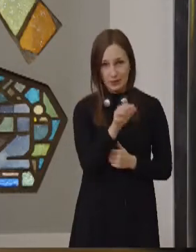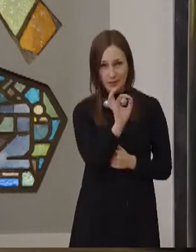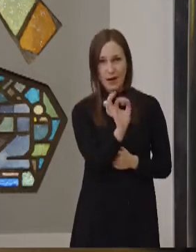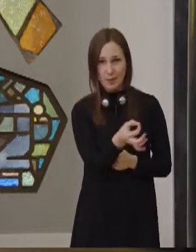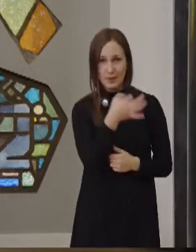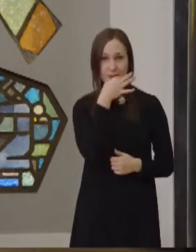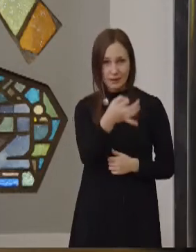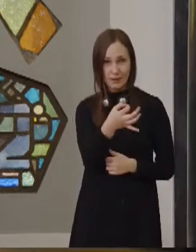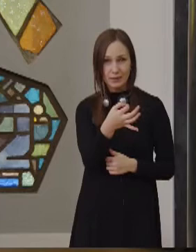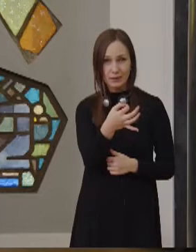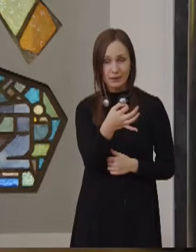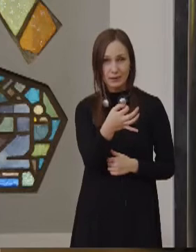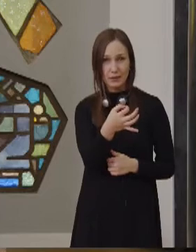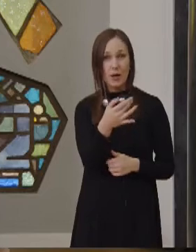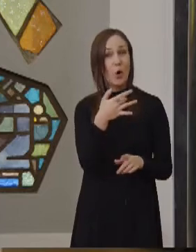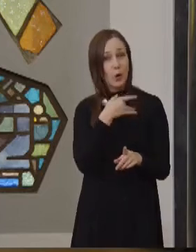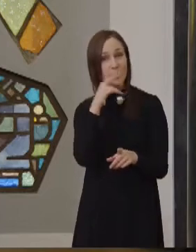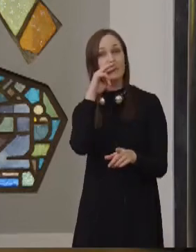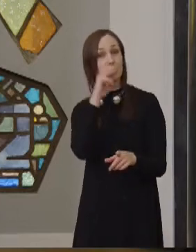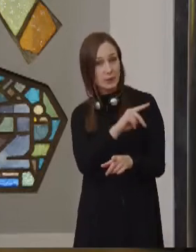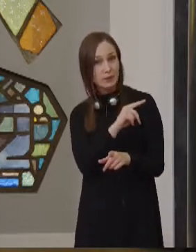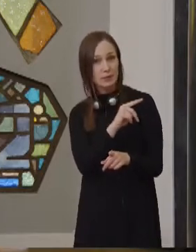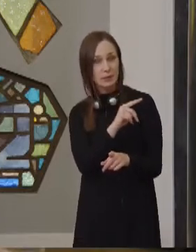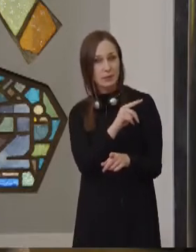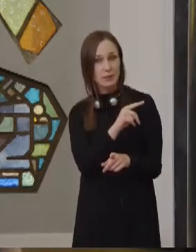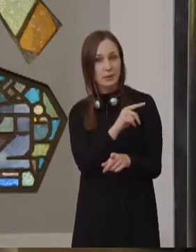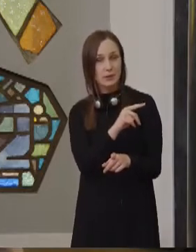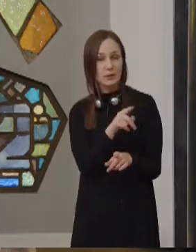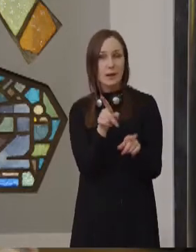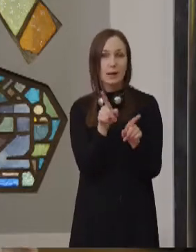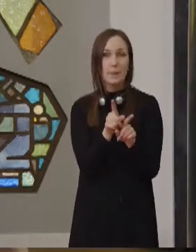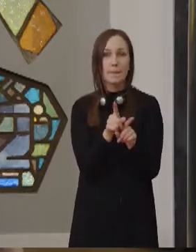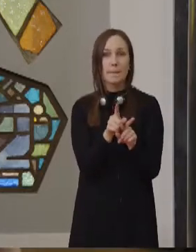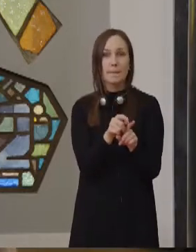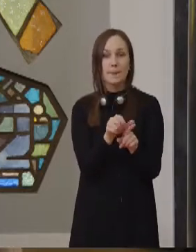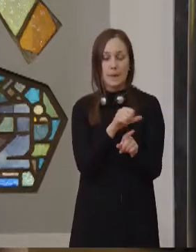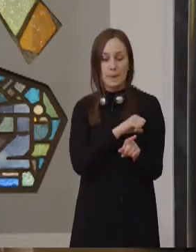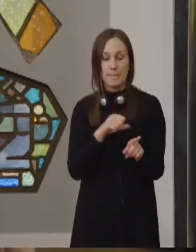teisinga taip vadinti, gal jau čia yra klaida, kuomet, kaip sakyti, patys